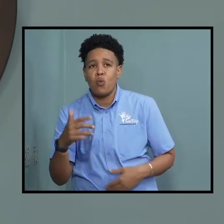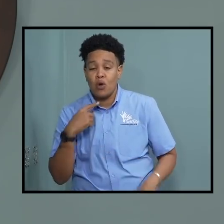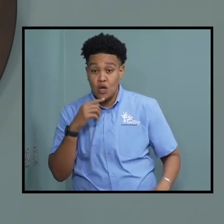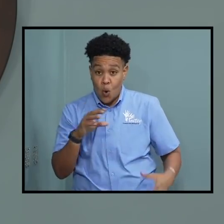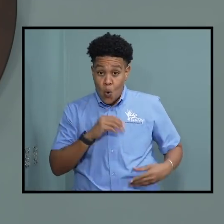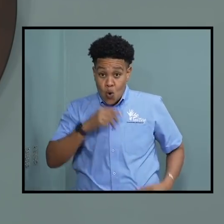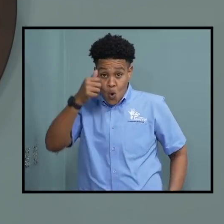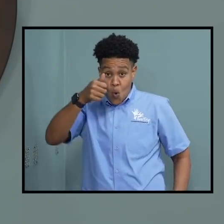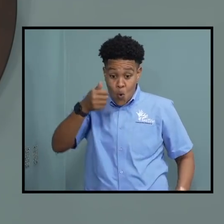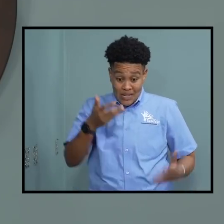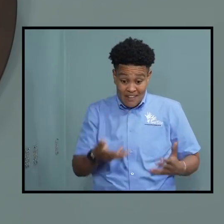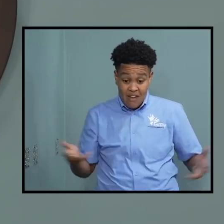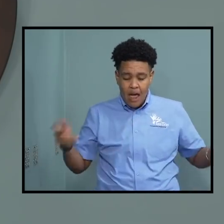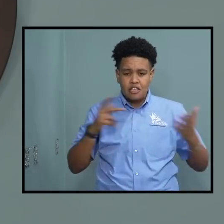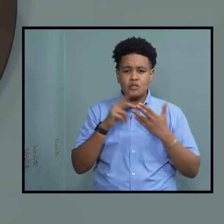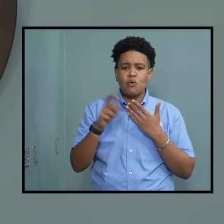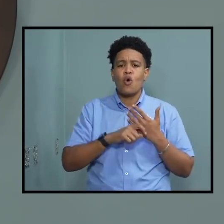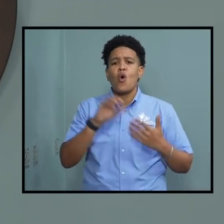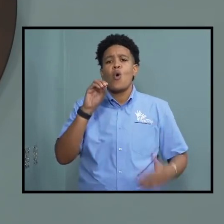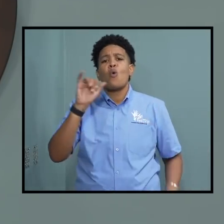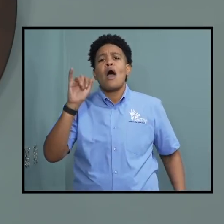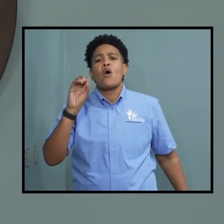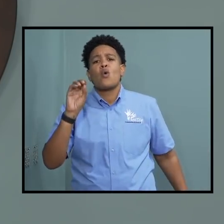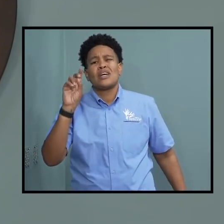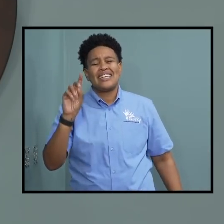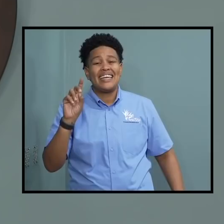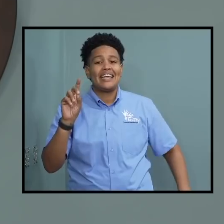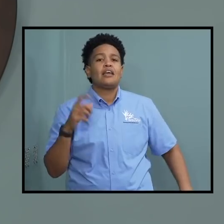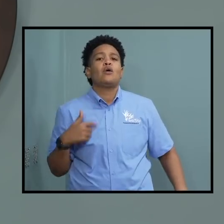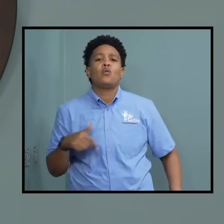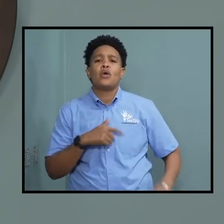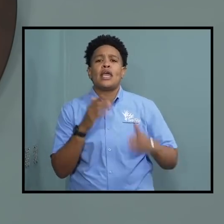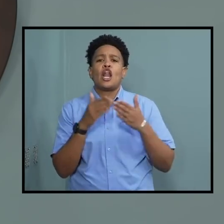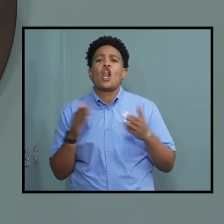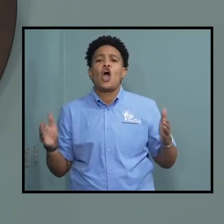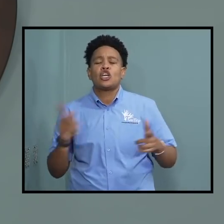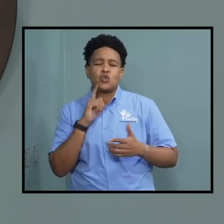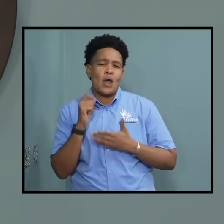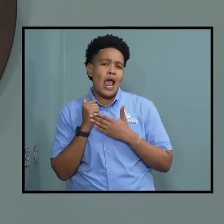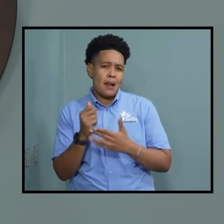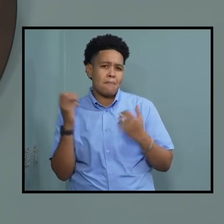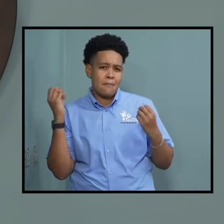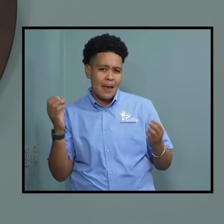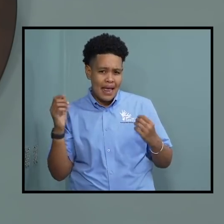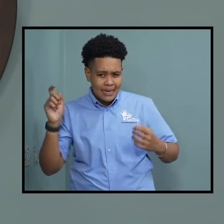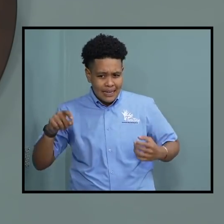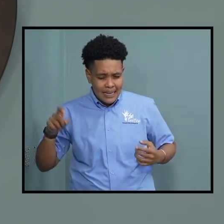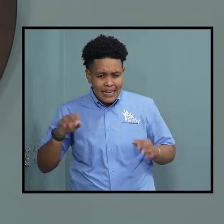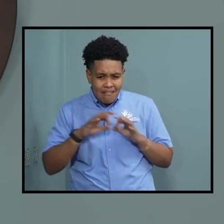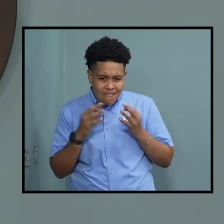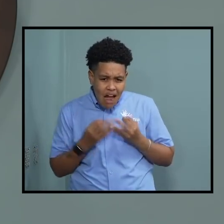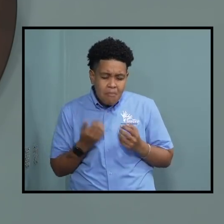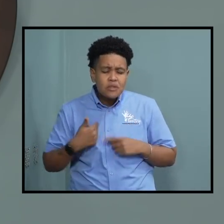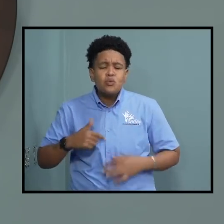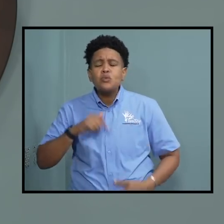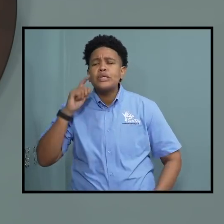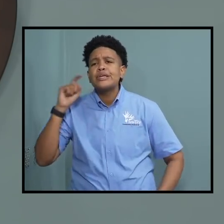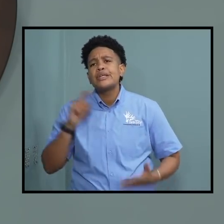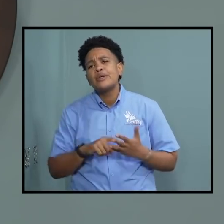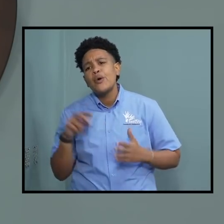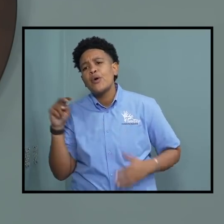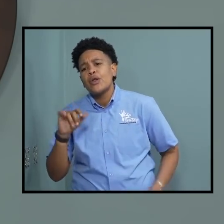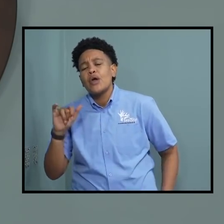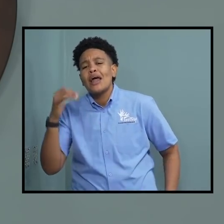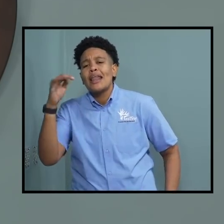Your Own Device program, the OYOD, that we launched to help many needy families, we note that